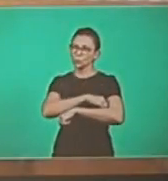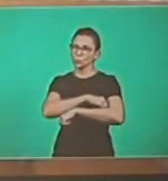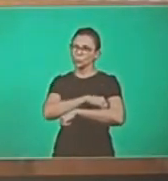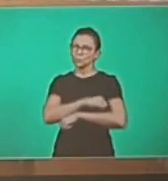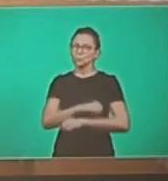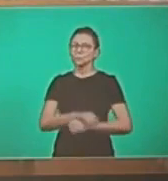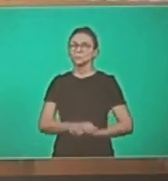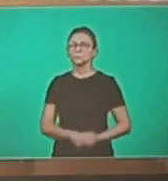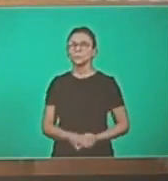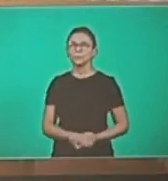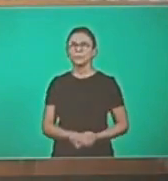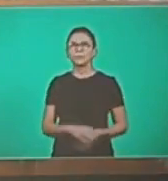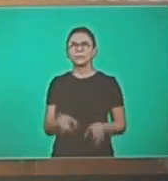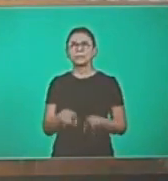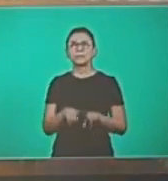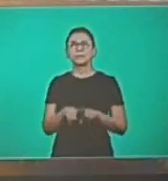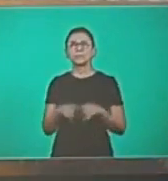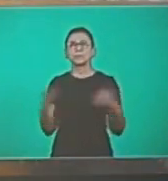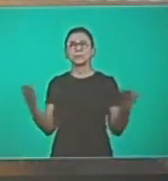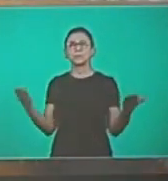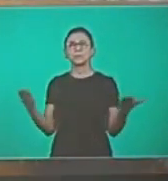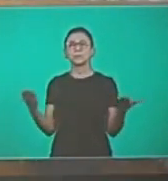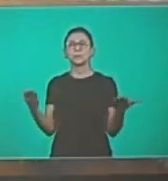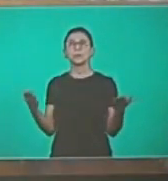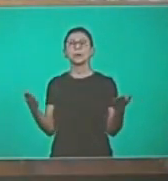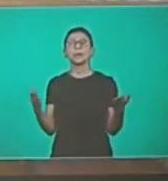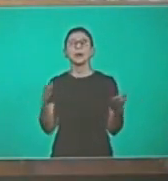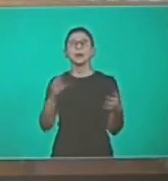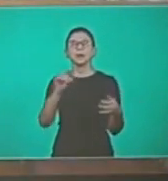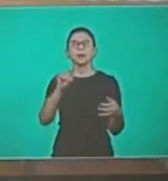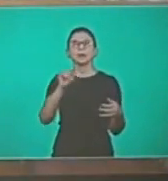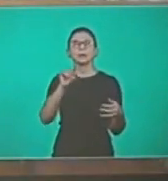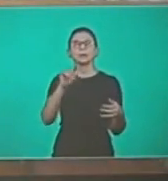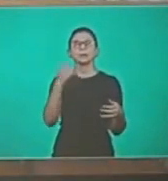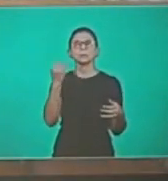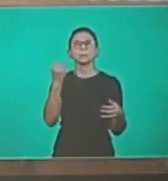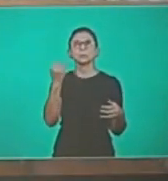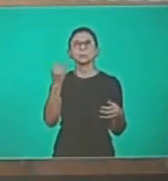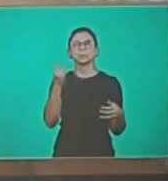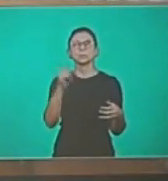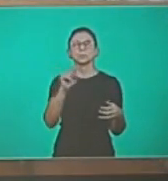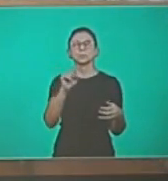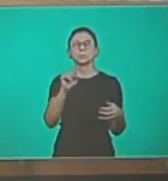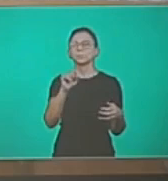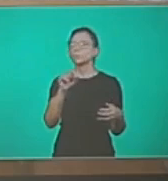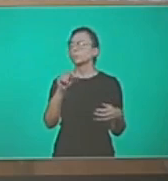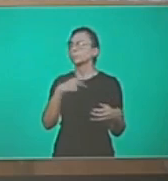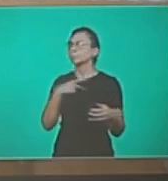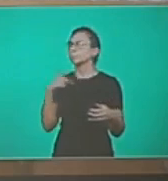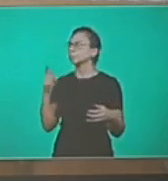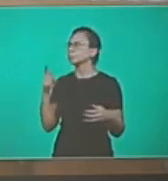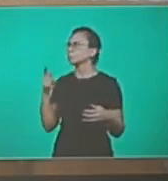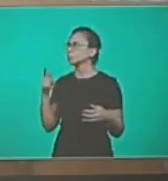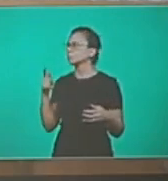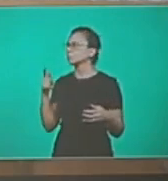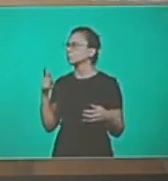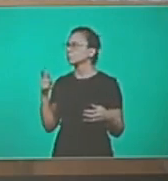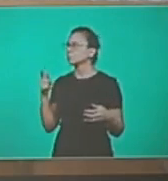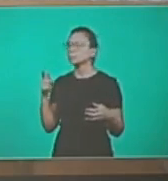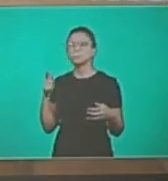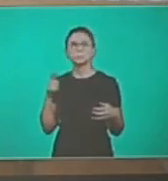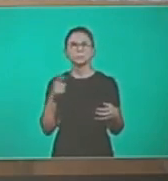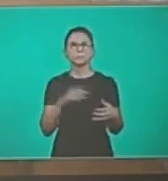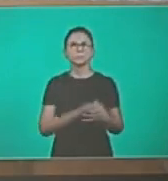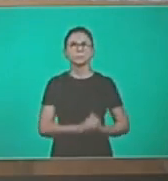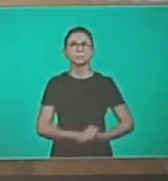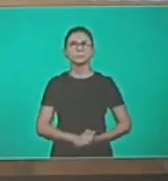So I wish everyone found the same answer. A very important observation.